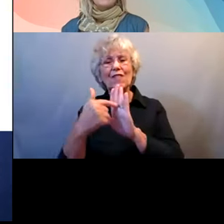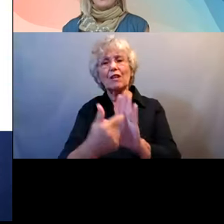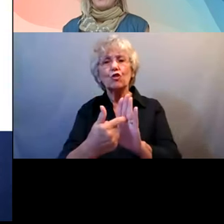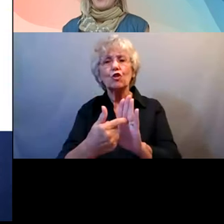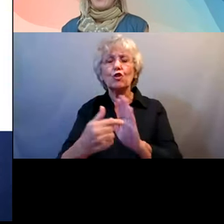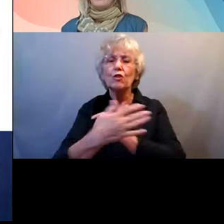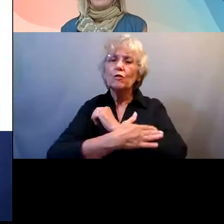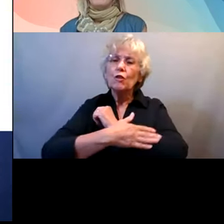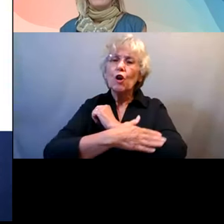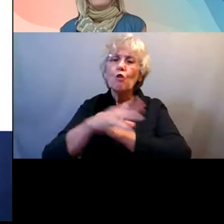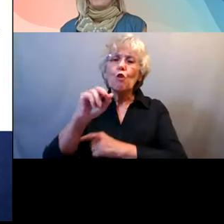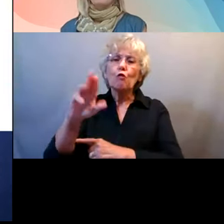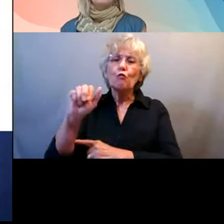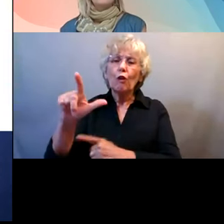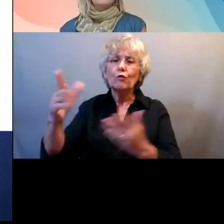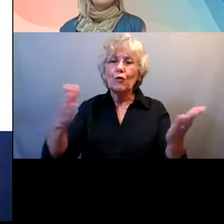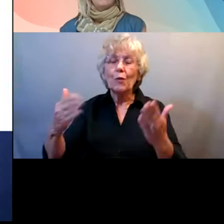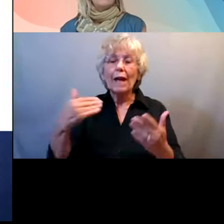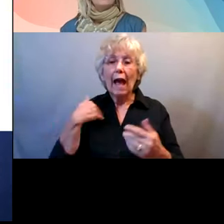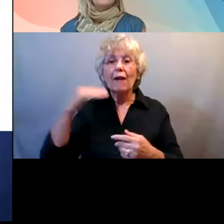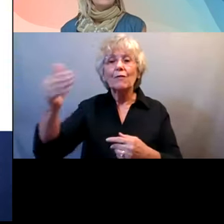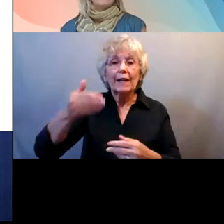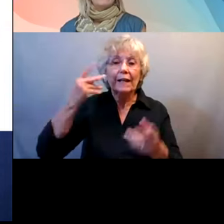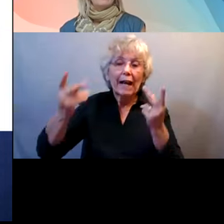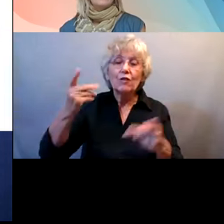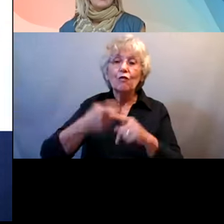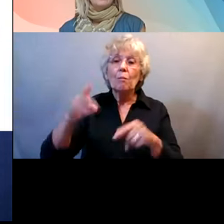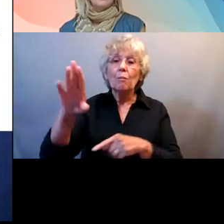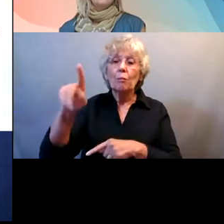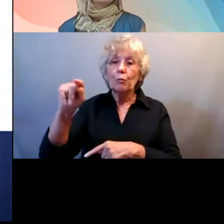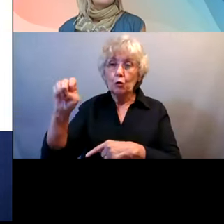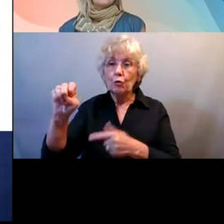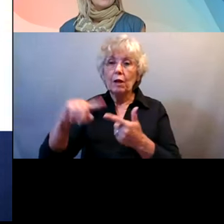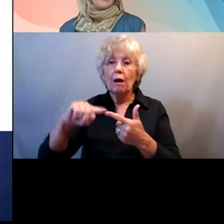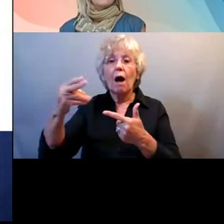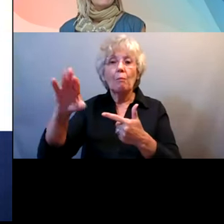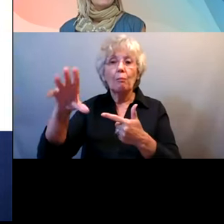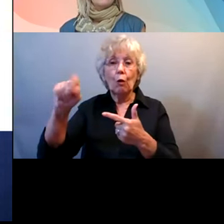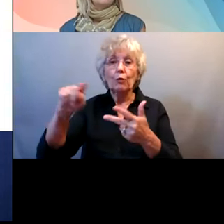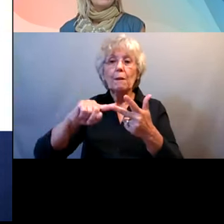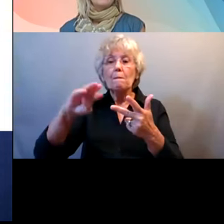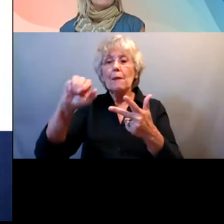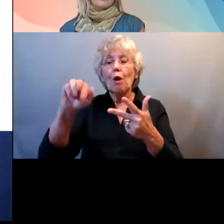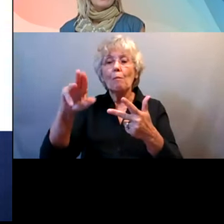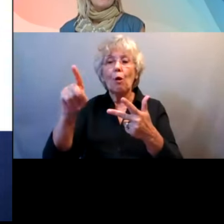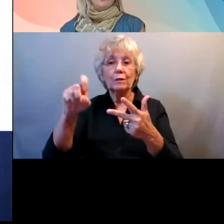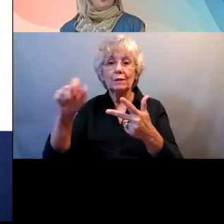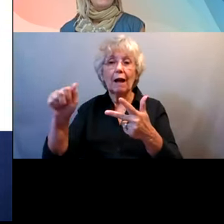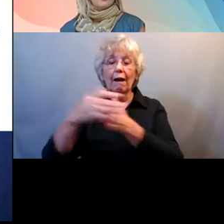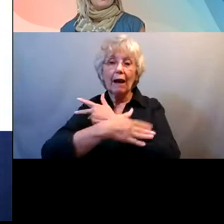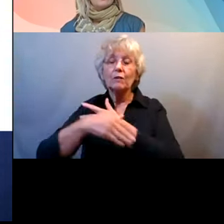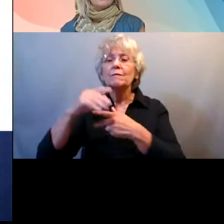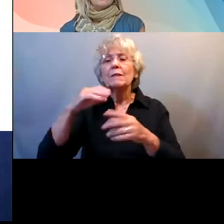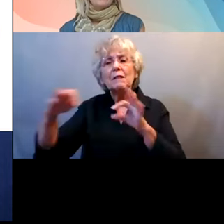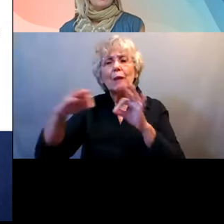services. So we had guests from Butte, Humboldt, and Mariposa County discussing how to deliver culturally responsive and